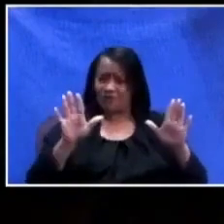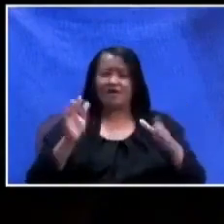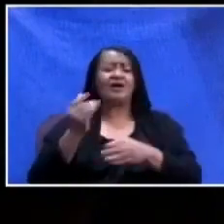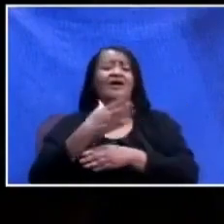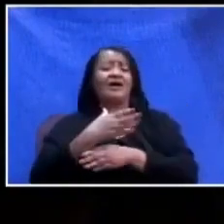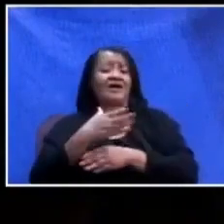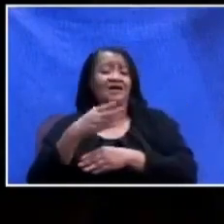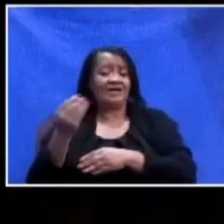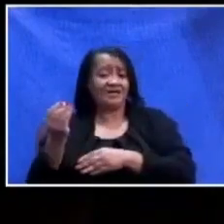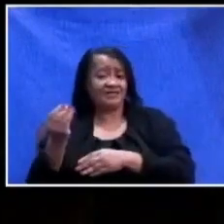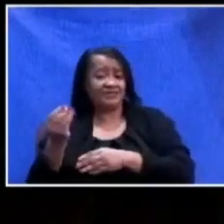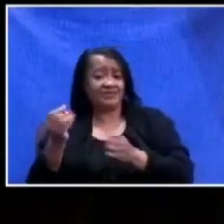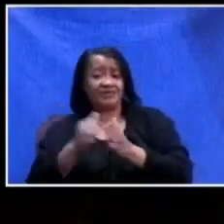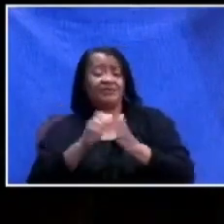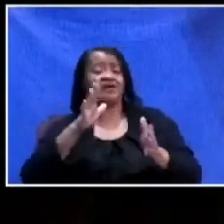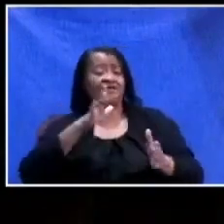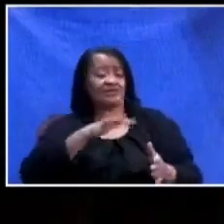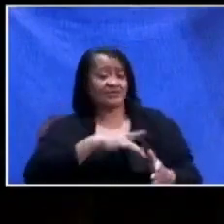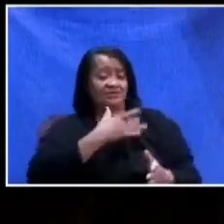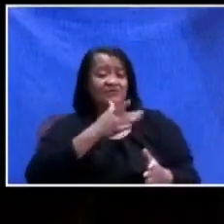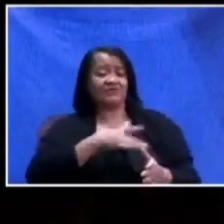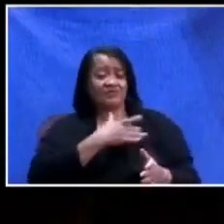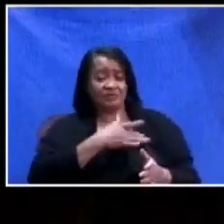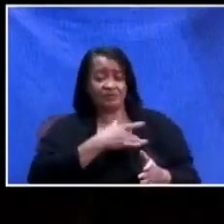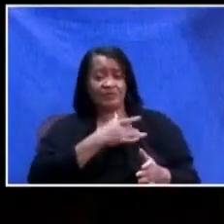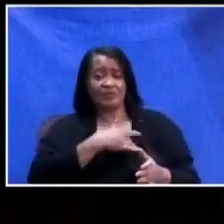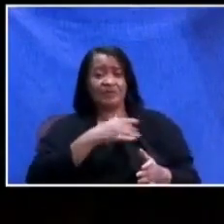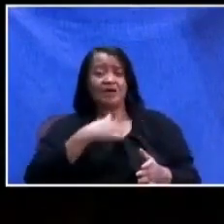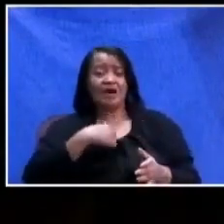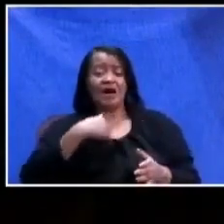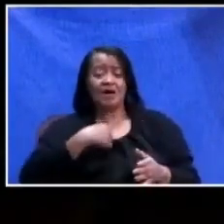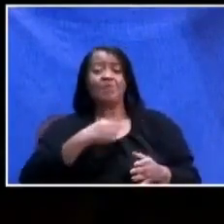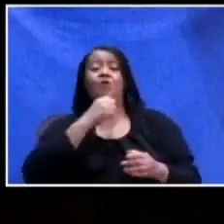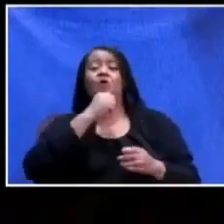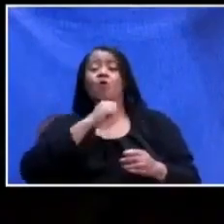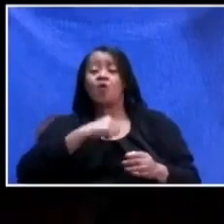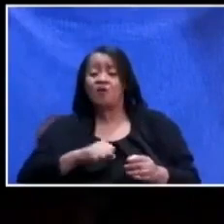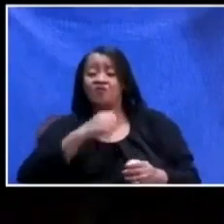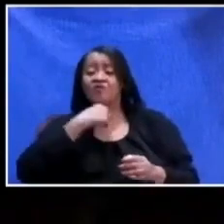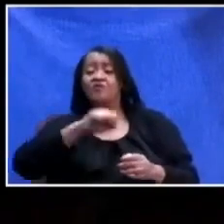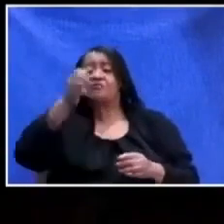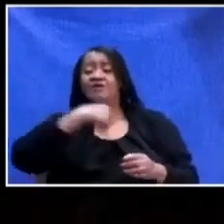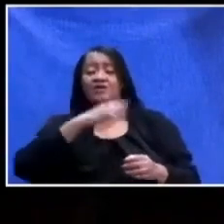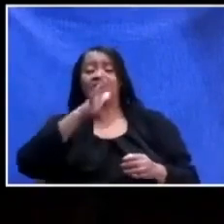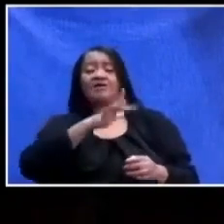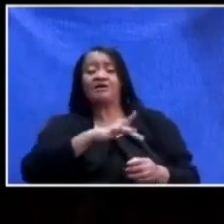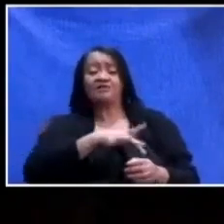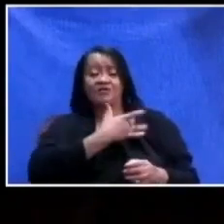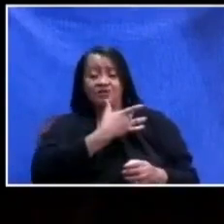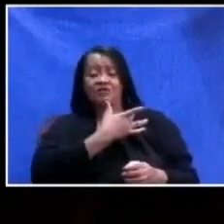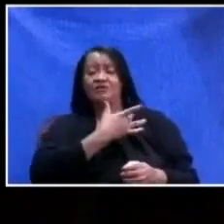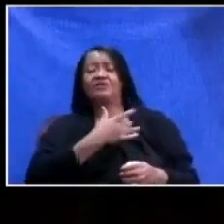And I feel, I know I'm older, but I feel